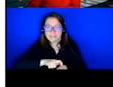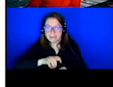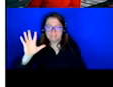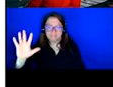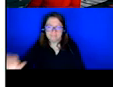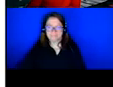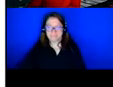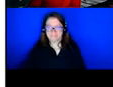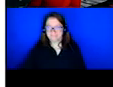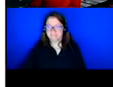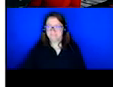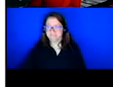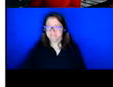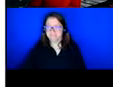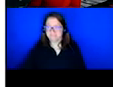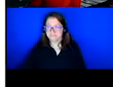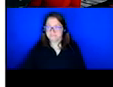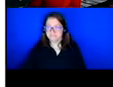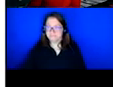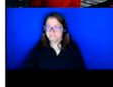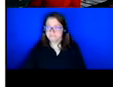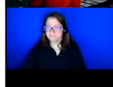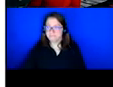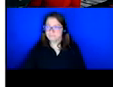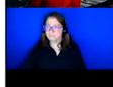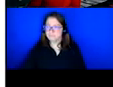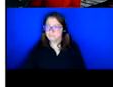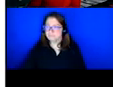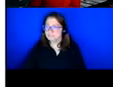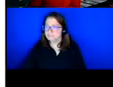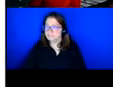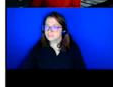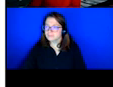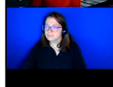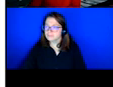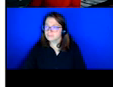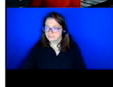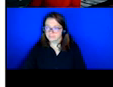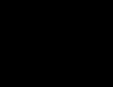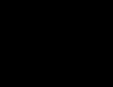presentation. And thanks for everybody for coming. We see you next time. Take Thanks, care. Michelle. Bye-bye.